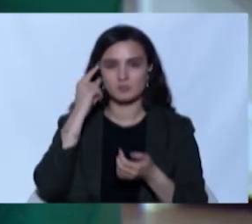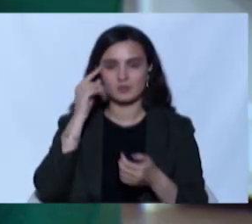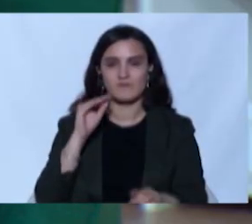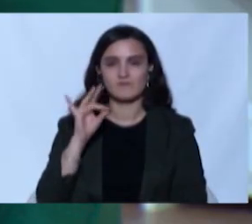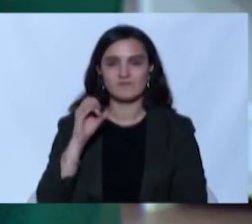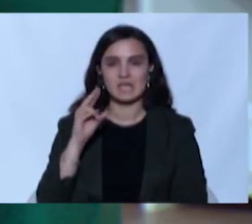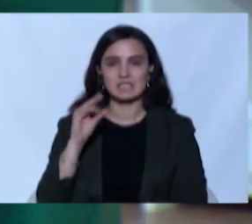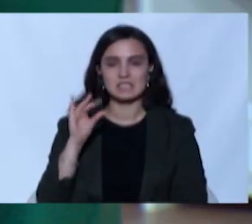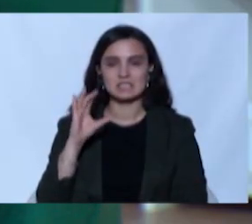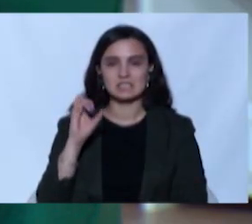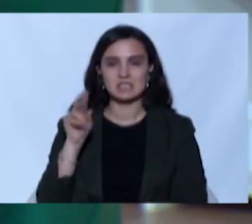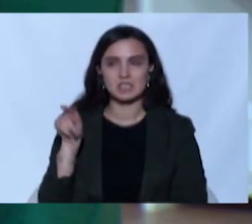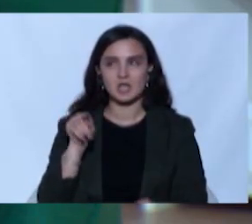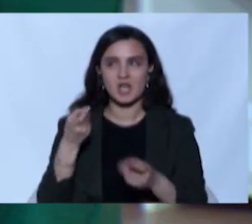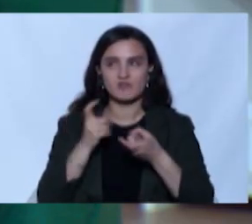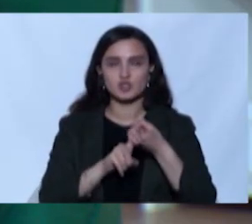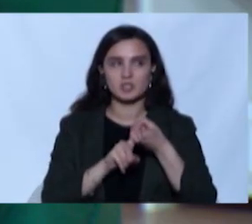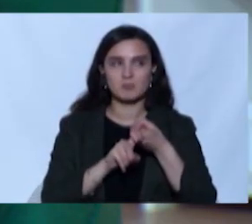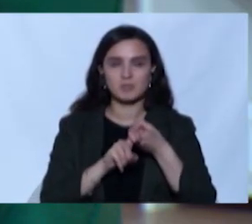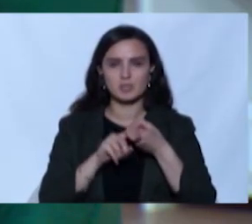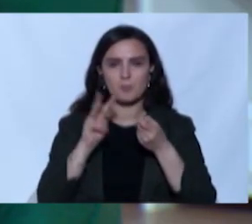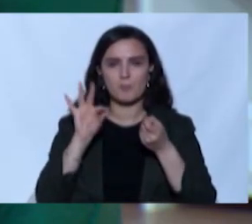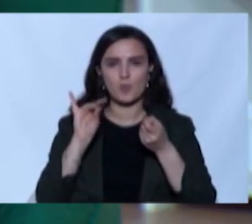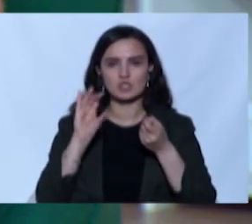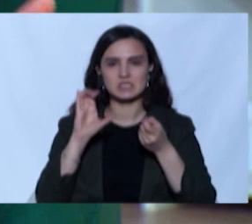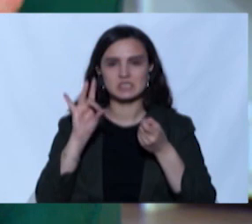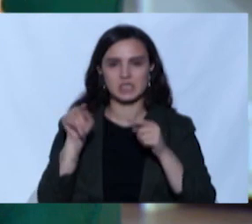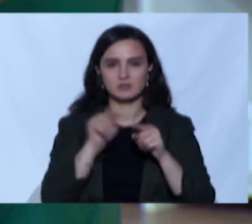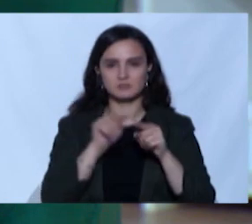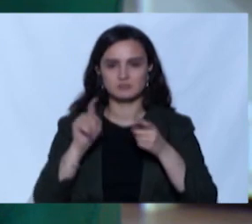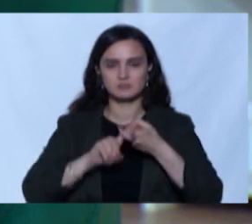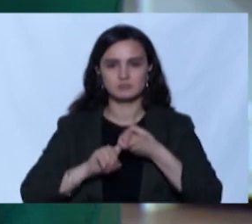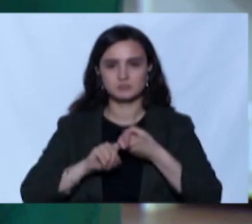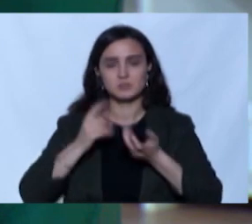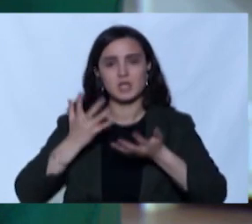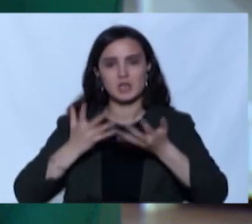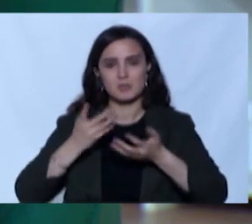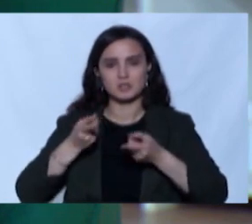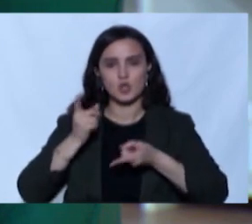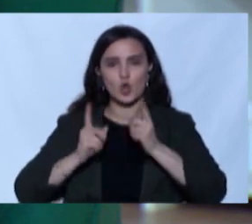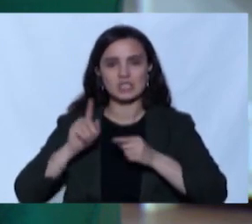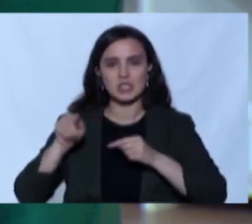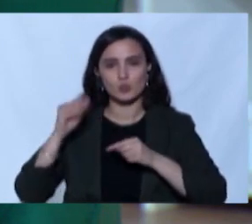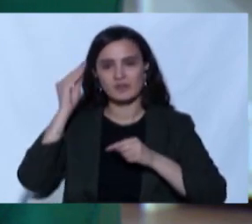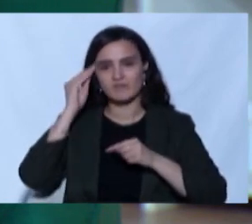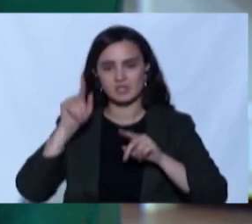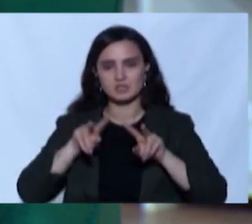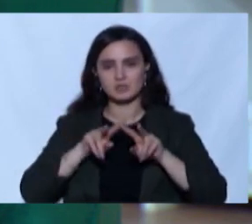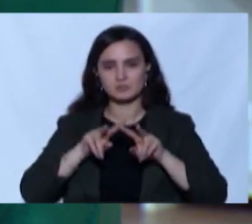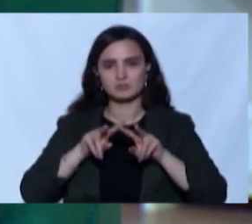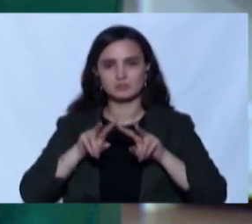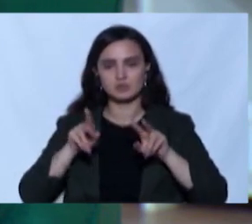Frankenstein, they always associate it with the monster. So perhaps the original version has been slightly lost